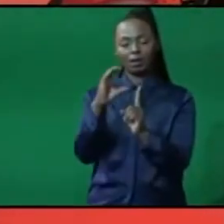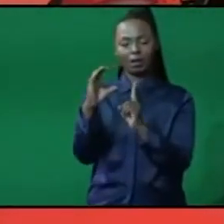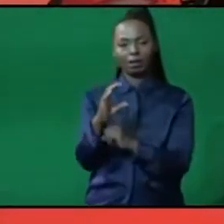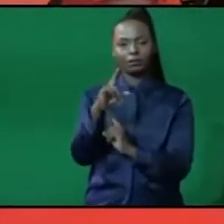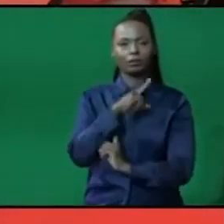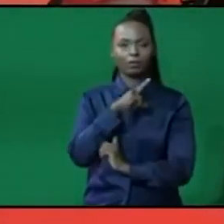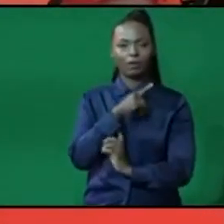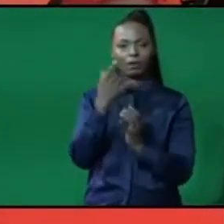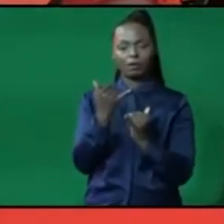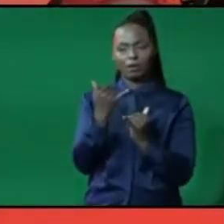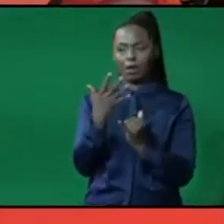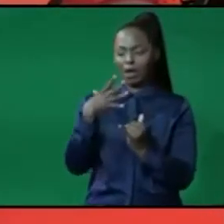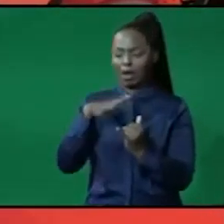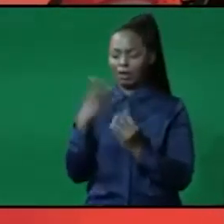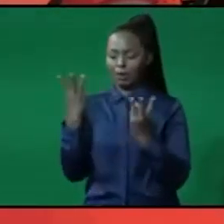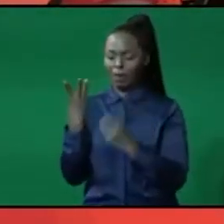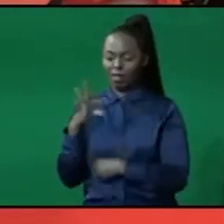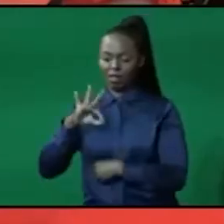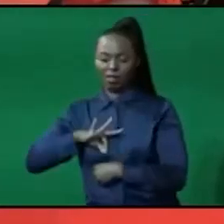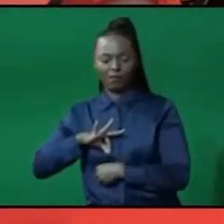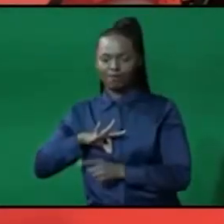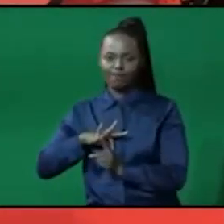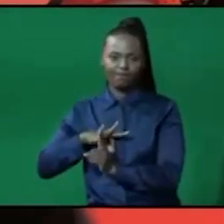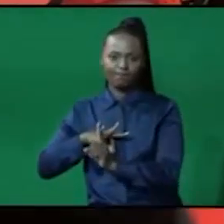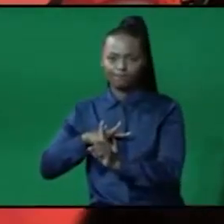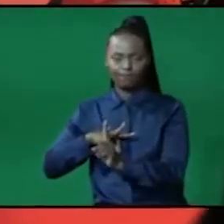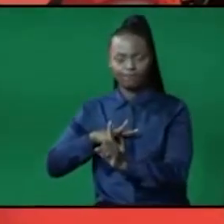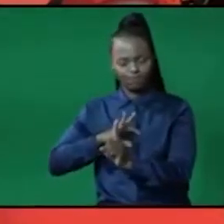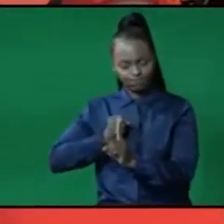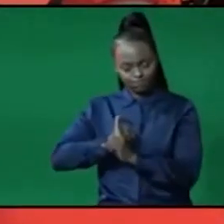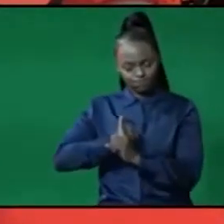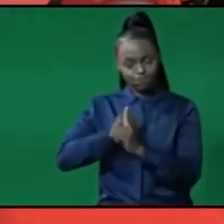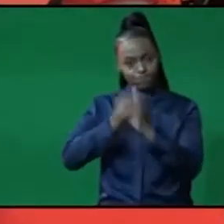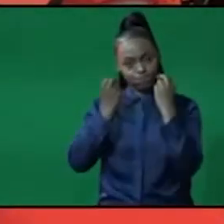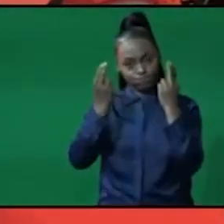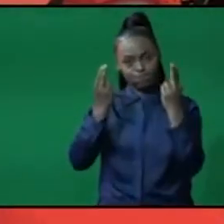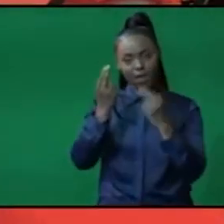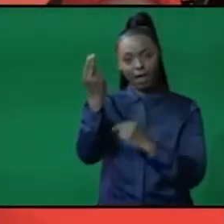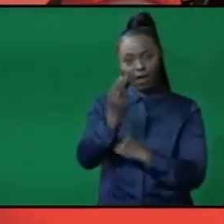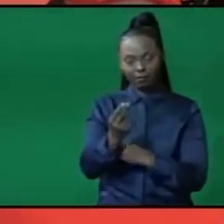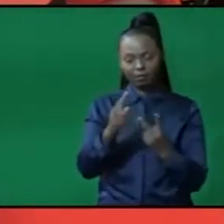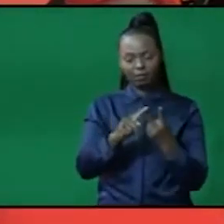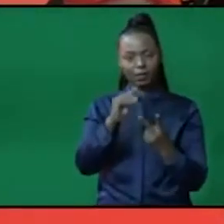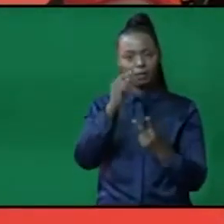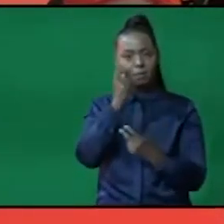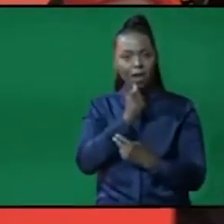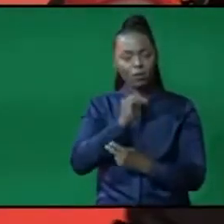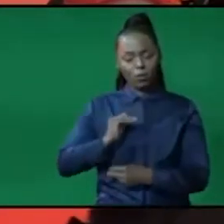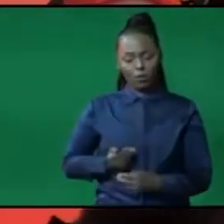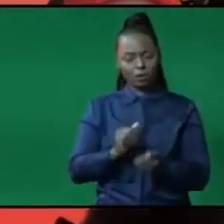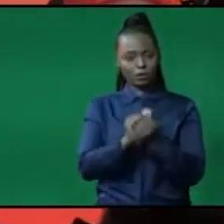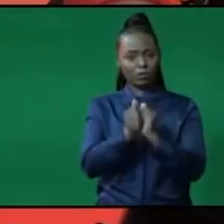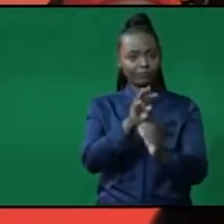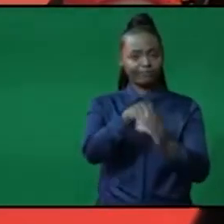of other people. We must be found there fighting for our artists, for our sportsmen and women. We